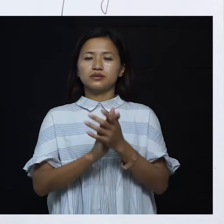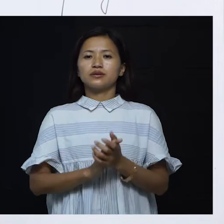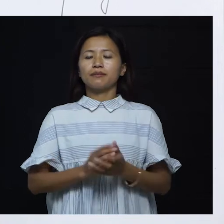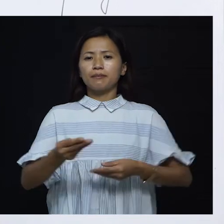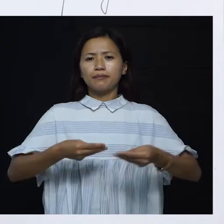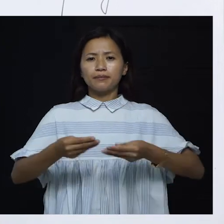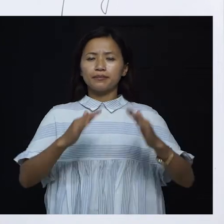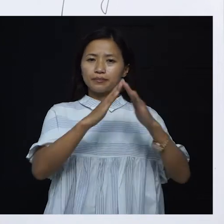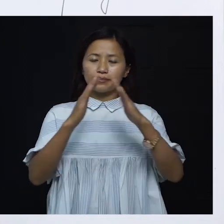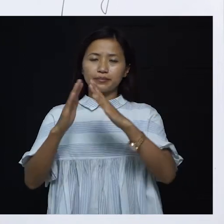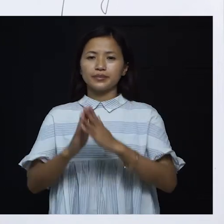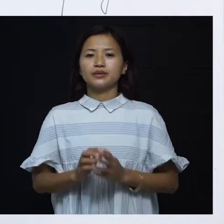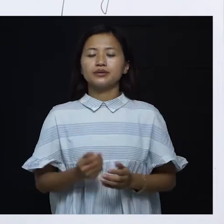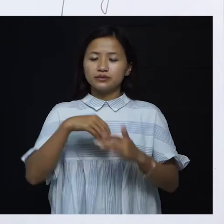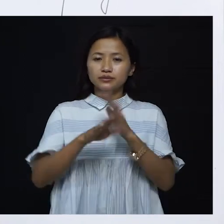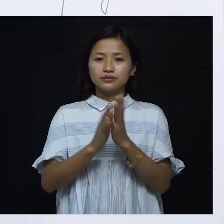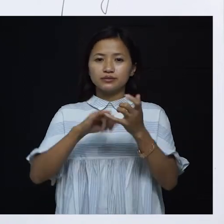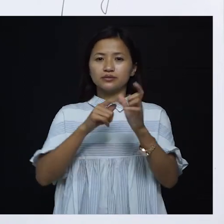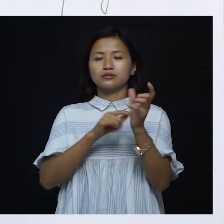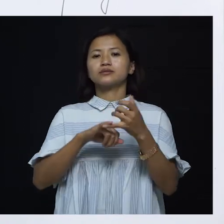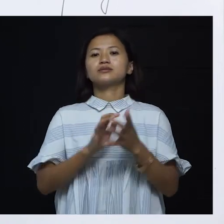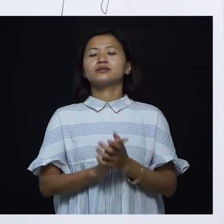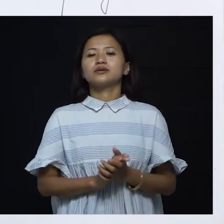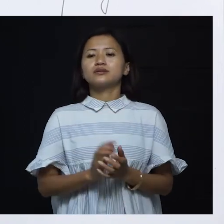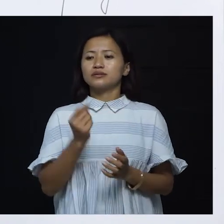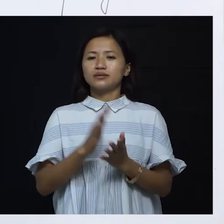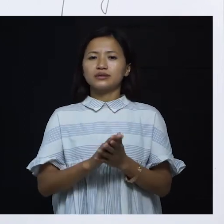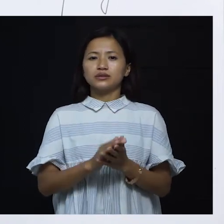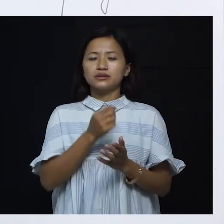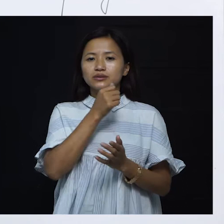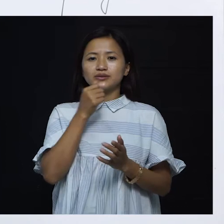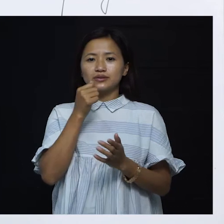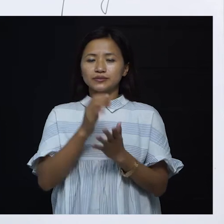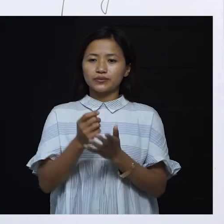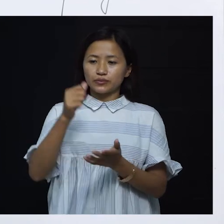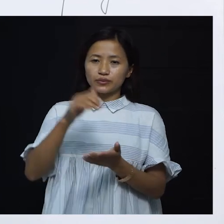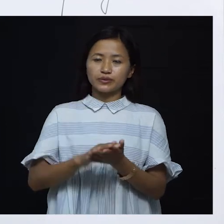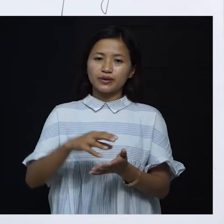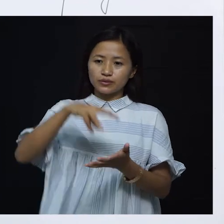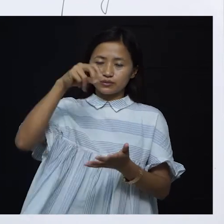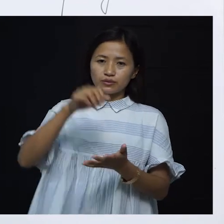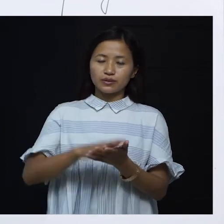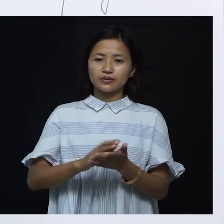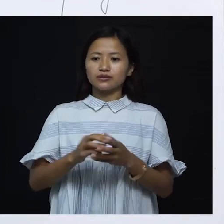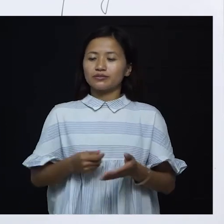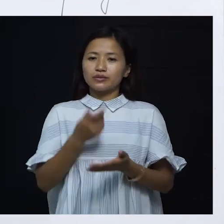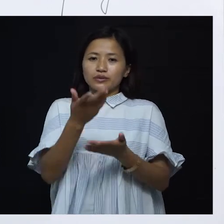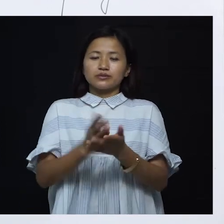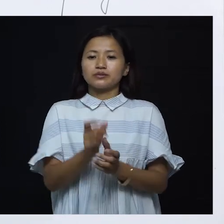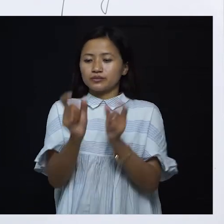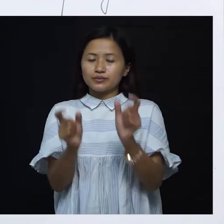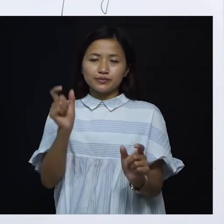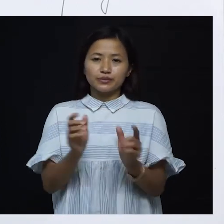marketing. Under this system, what they do is certain items like sugar, wheat, rice, etc. are supplied to the